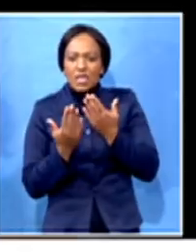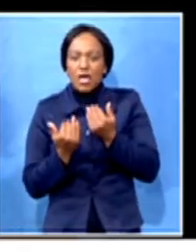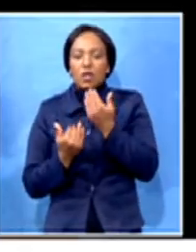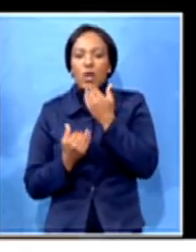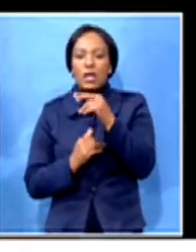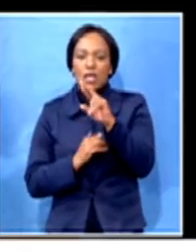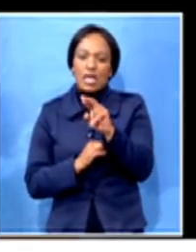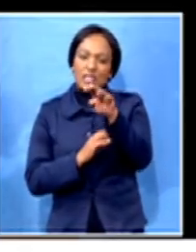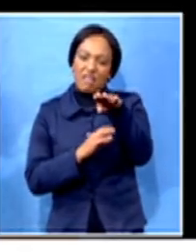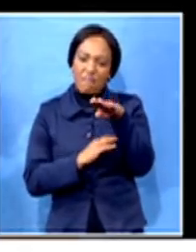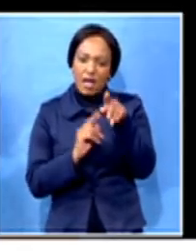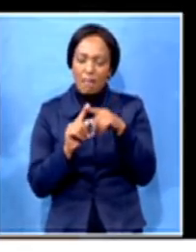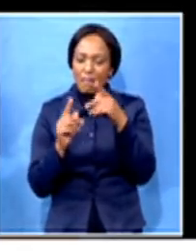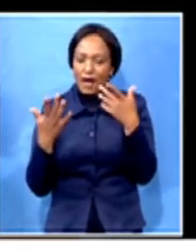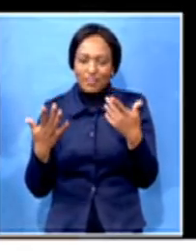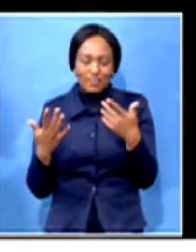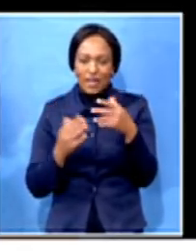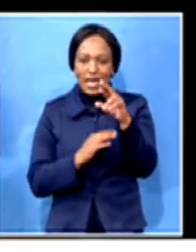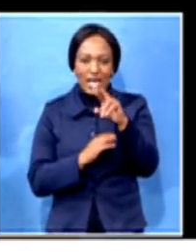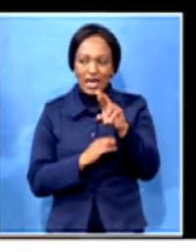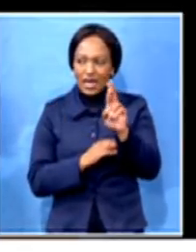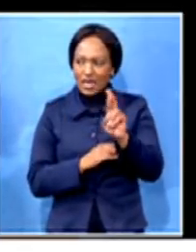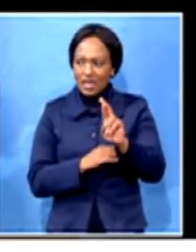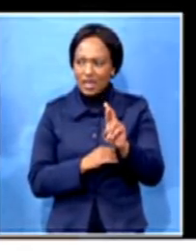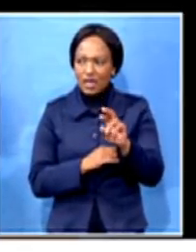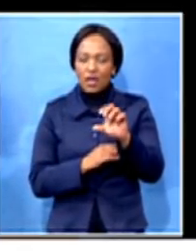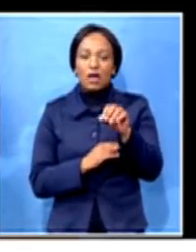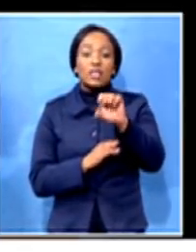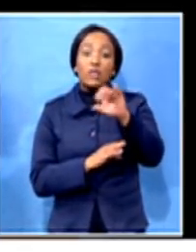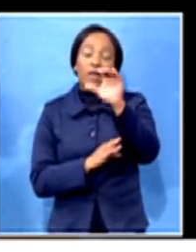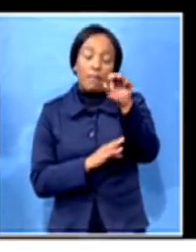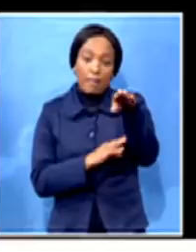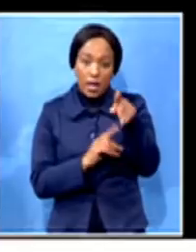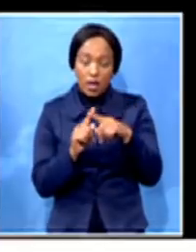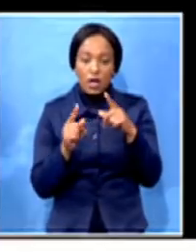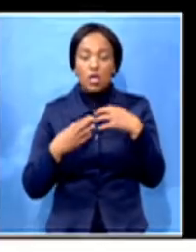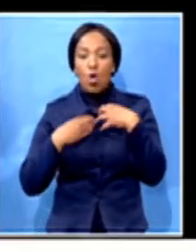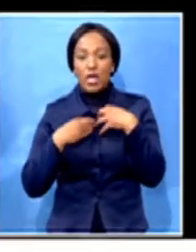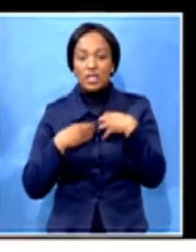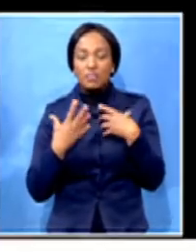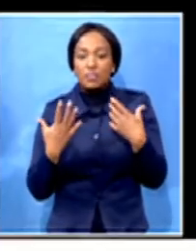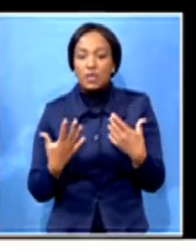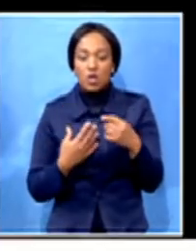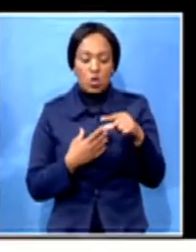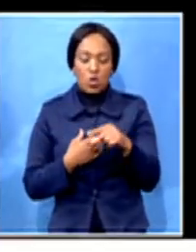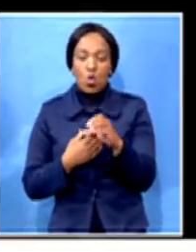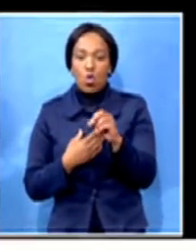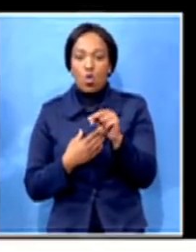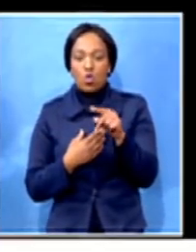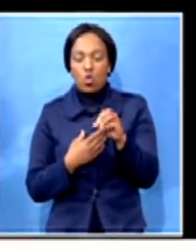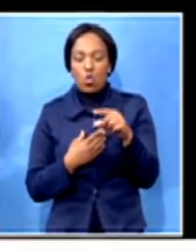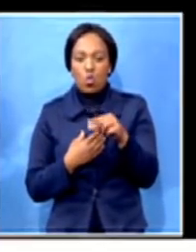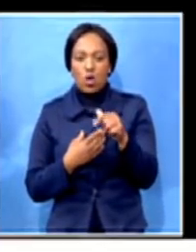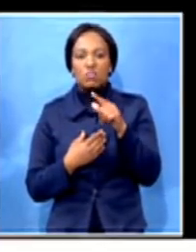But unfortunately, the highlight of the Reserve Bank conversation is on the question of ownership. And when Enoch Godongwana says, yes, we must do full